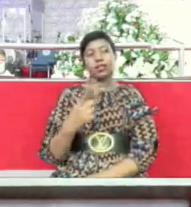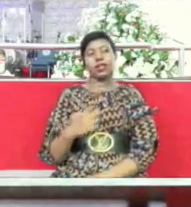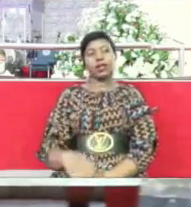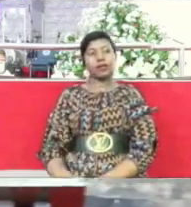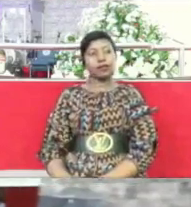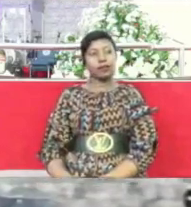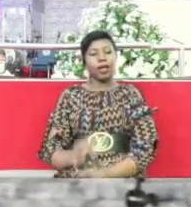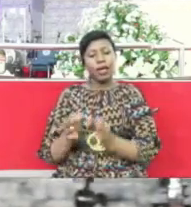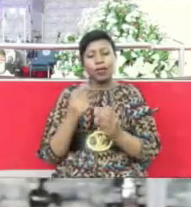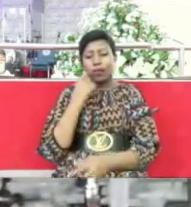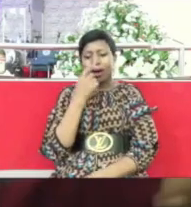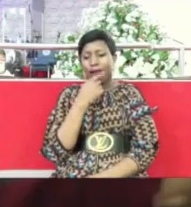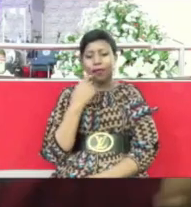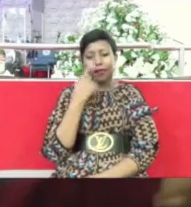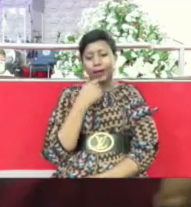mouth here?